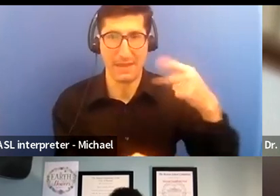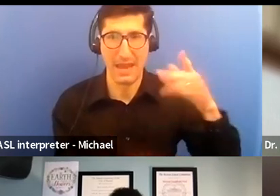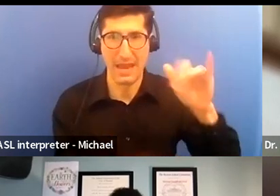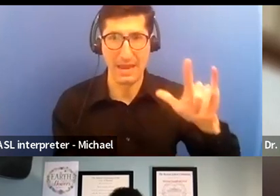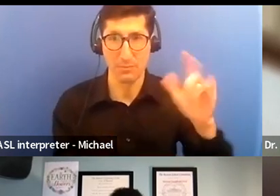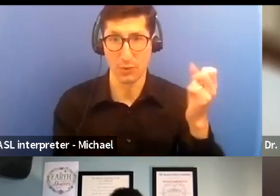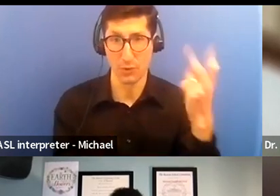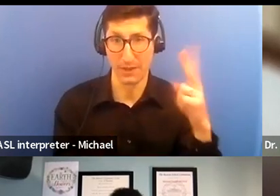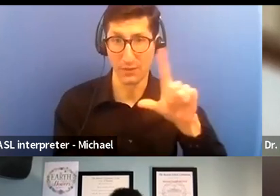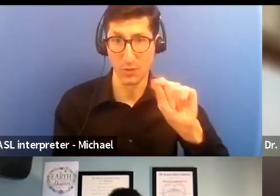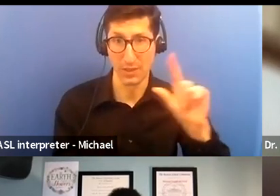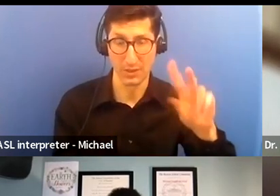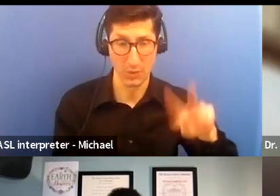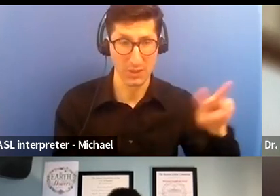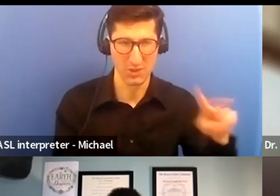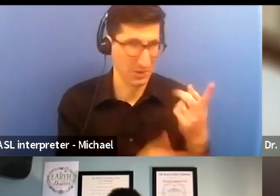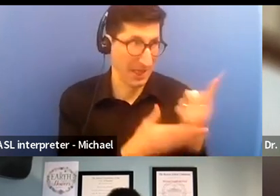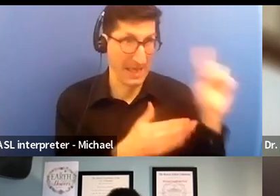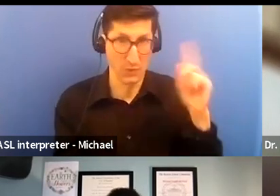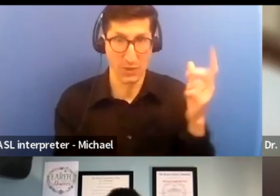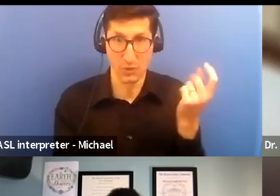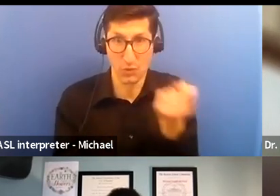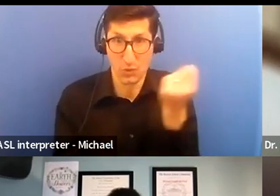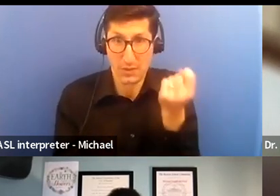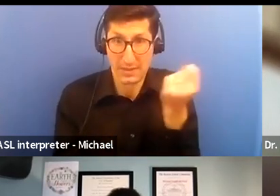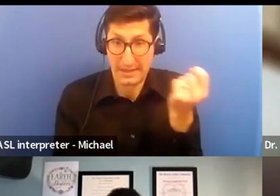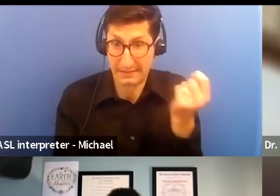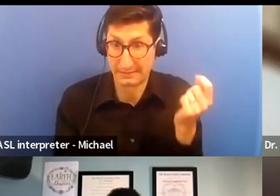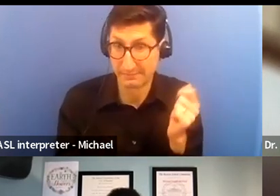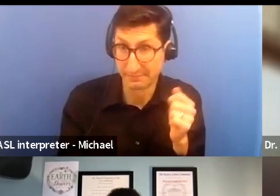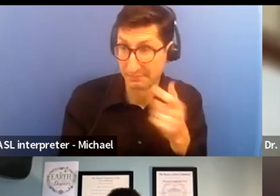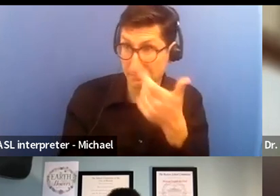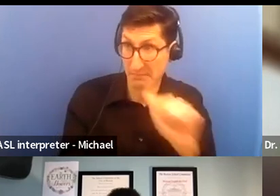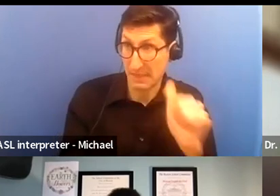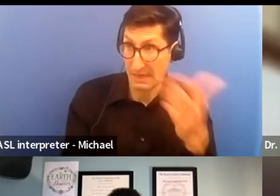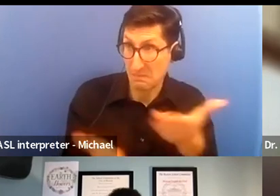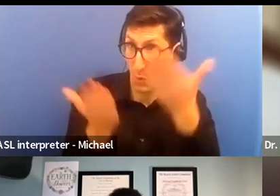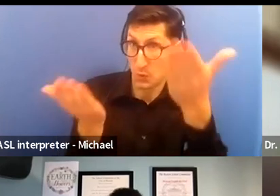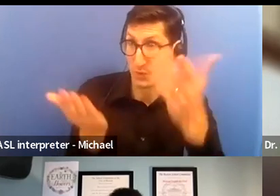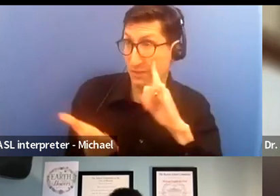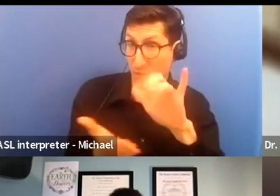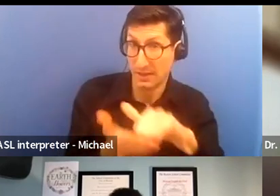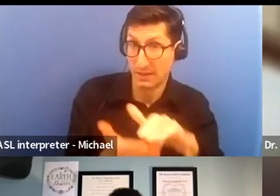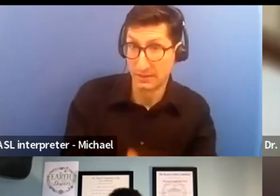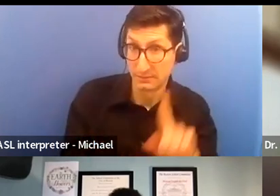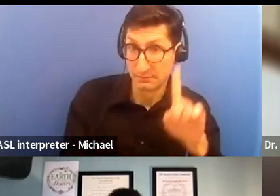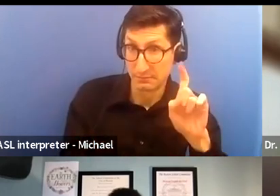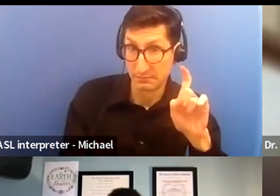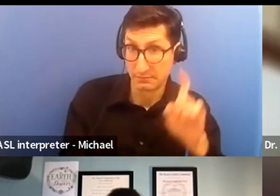2022, last Tuesday, as presented. May I have a motion, please?